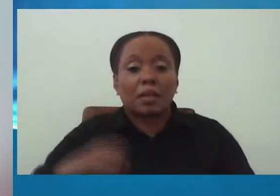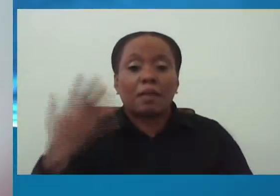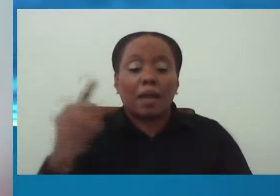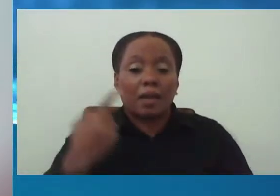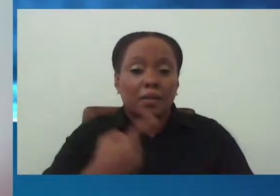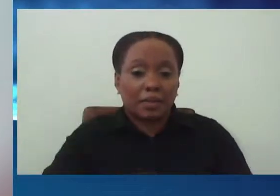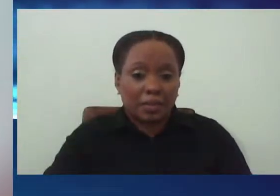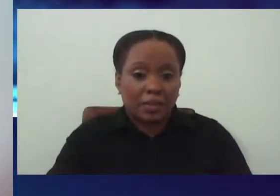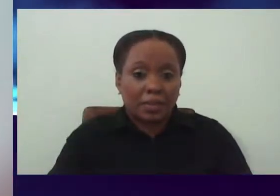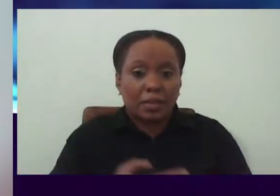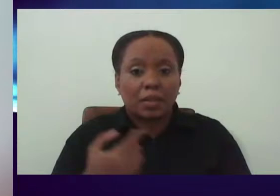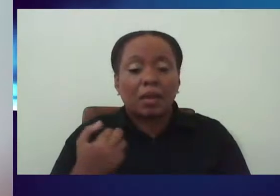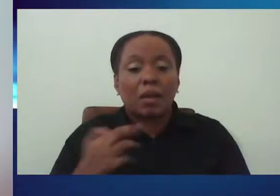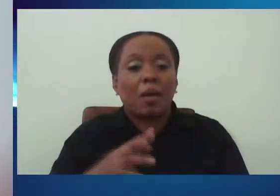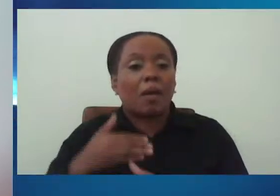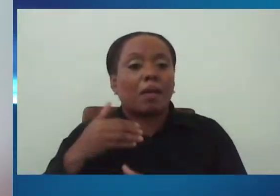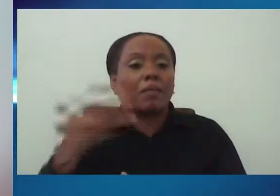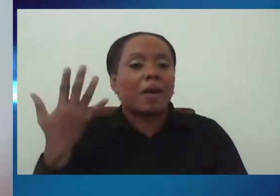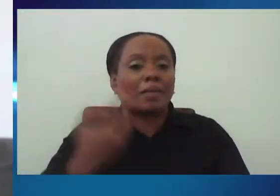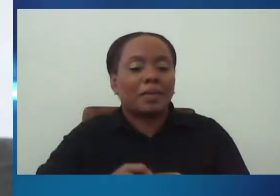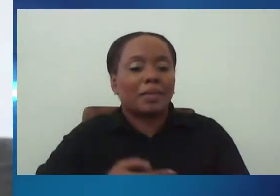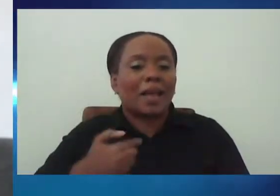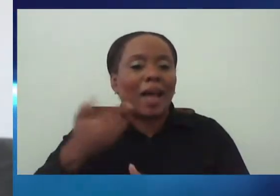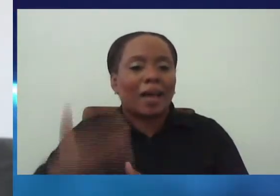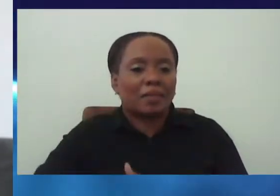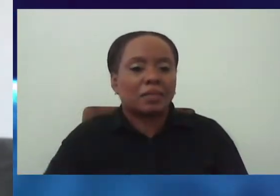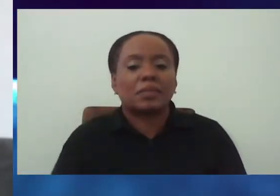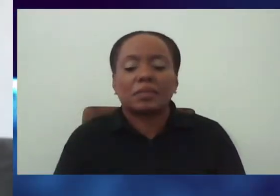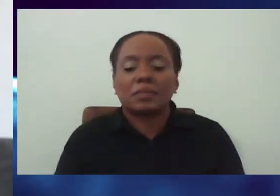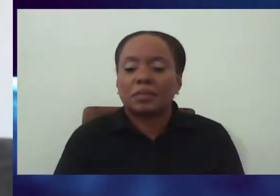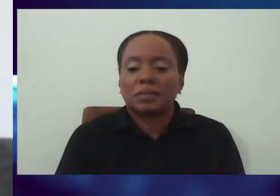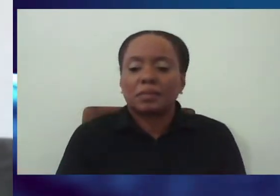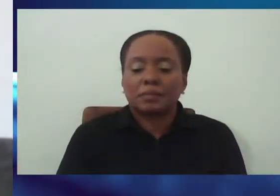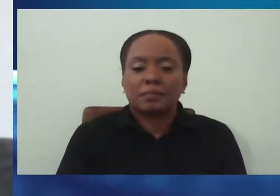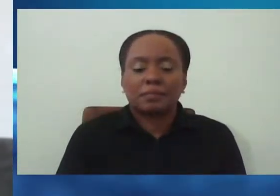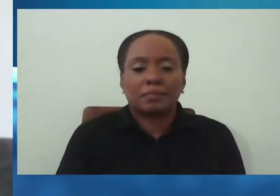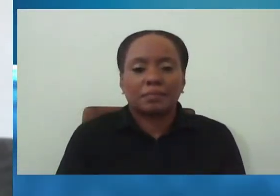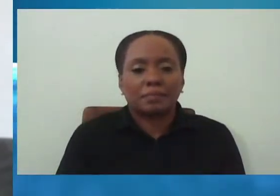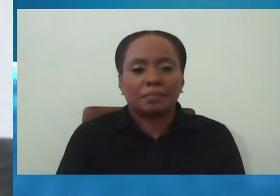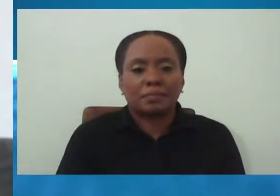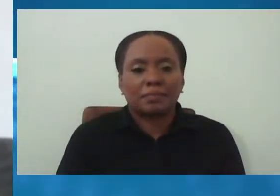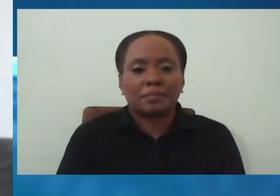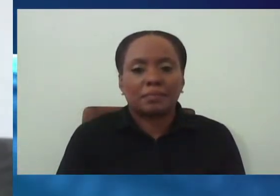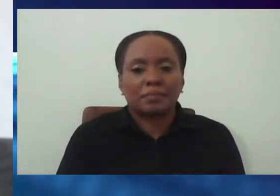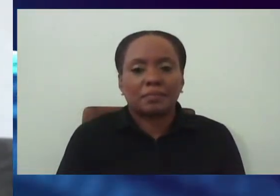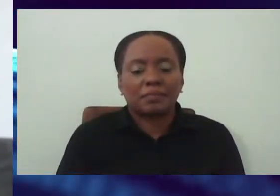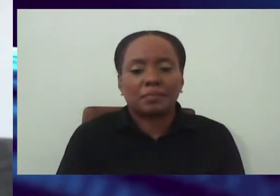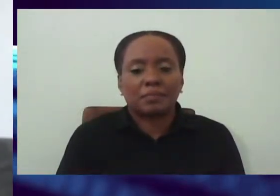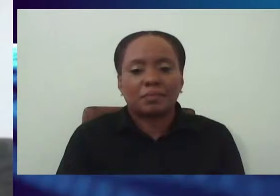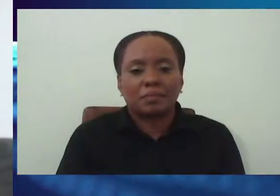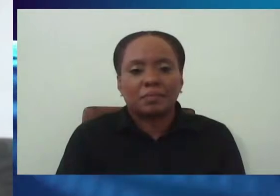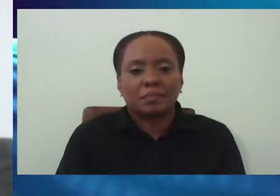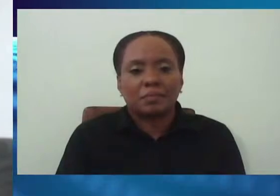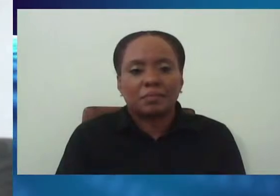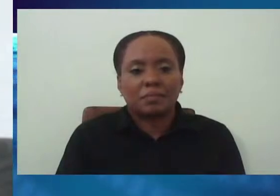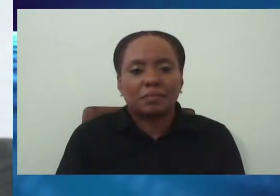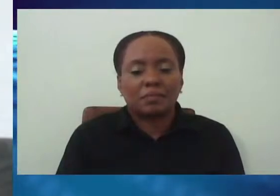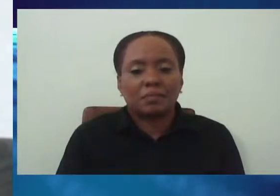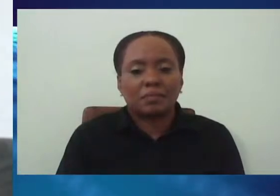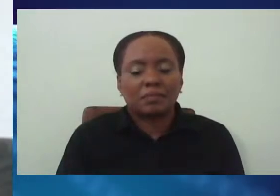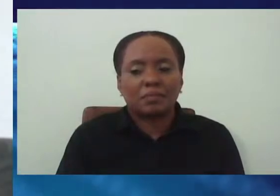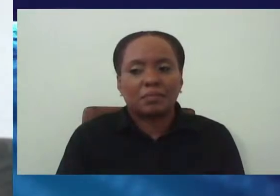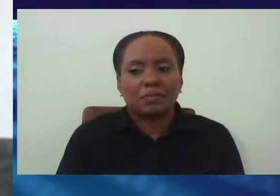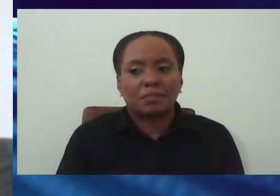contact. Yeah. But Dr. Phillips, the extent to which the challenges that